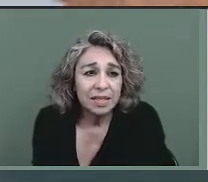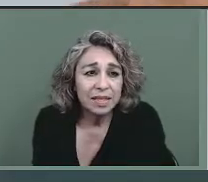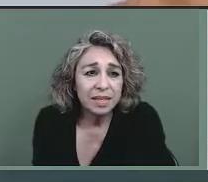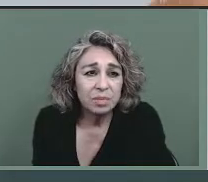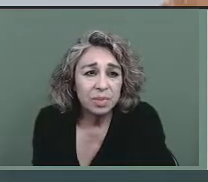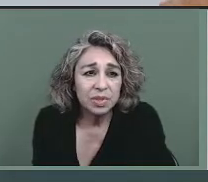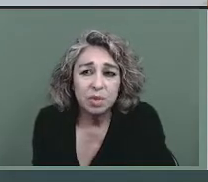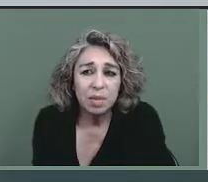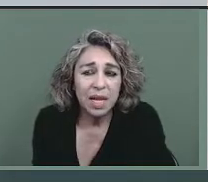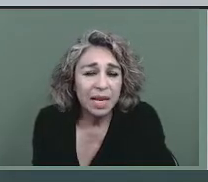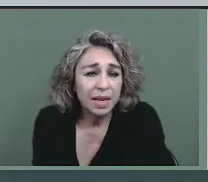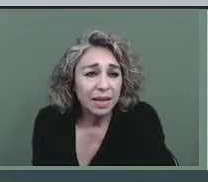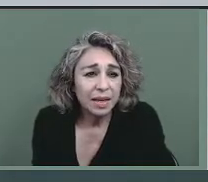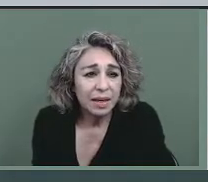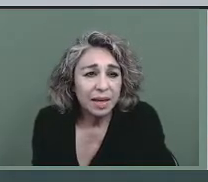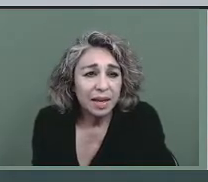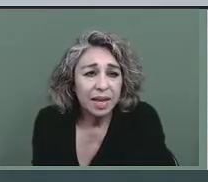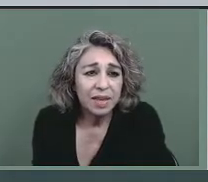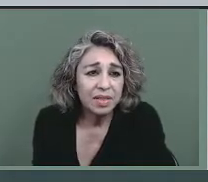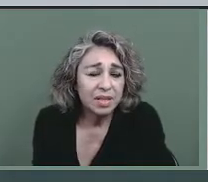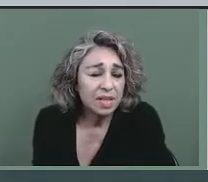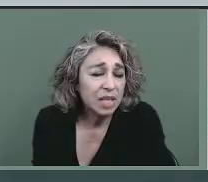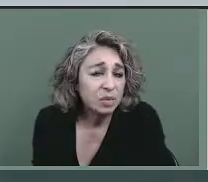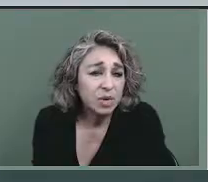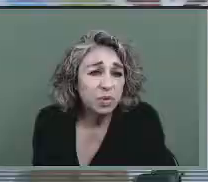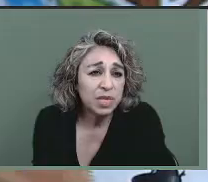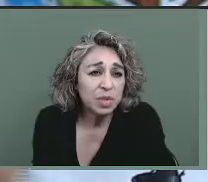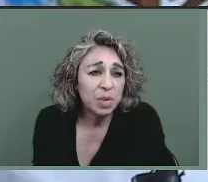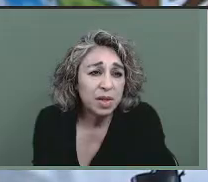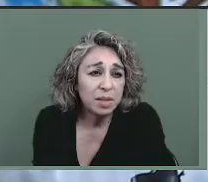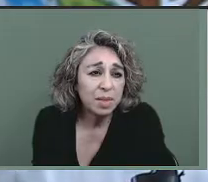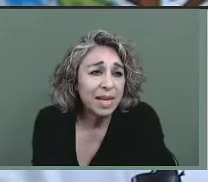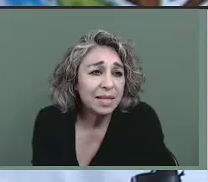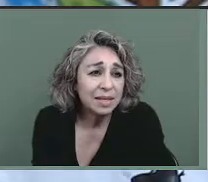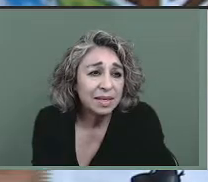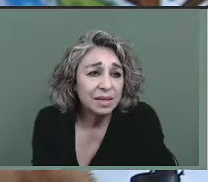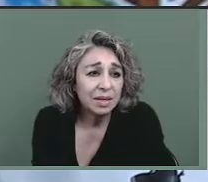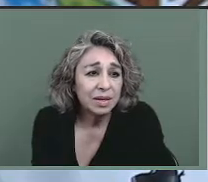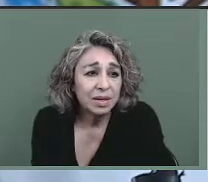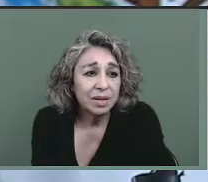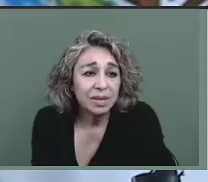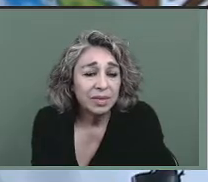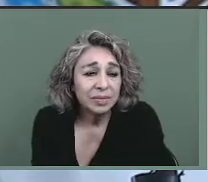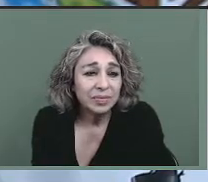It's simple to apply. Here in this hospital, which is one of the best,